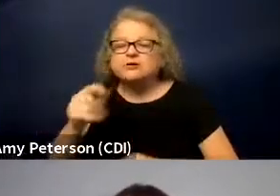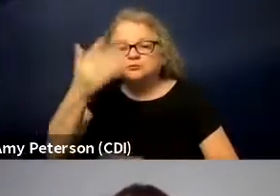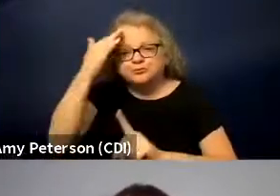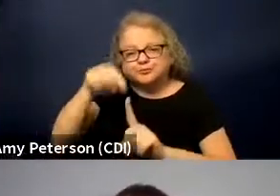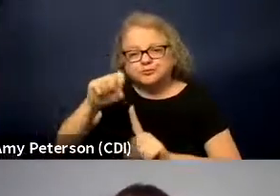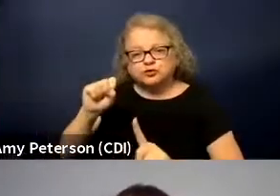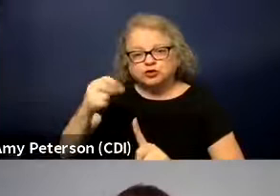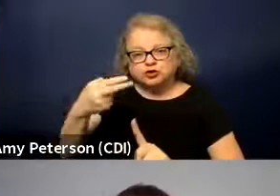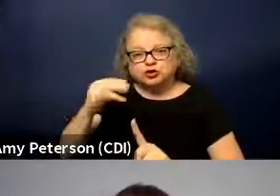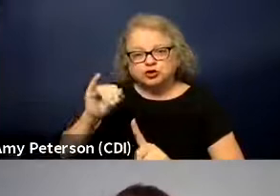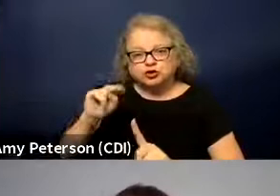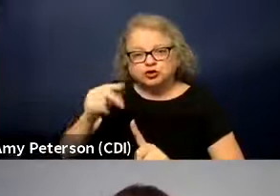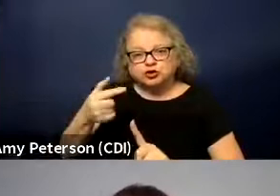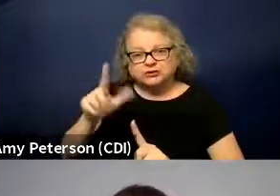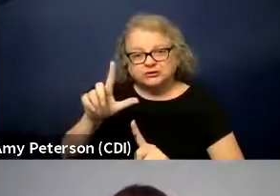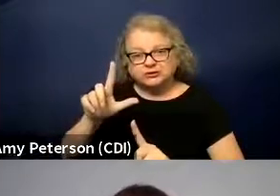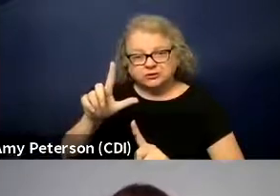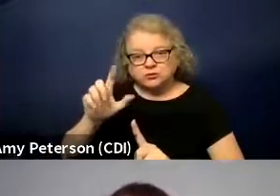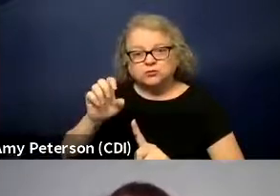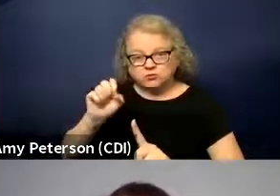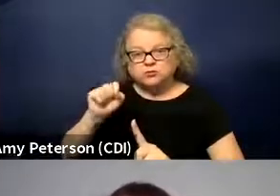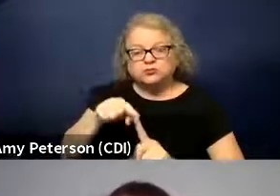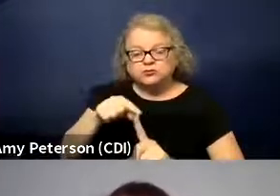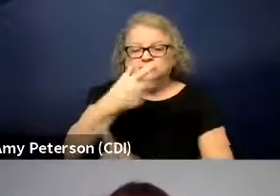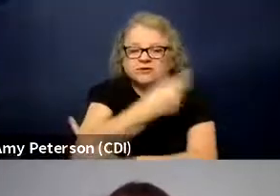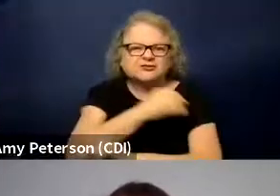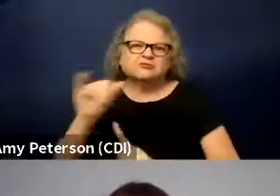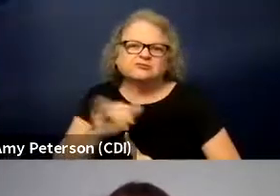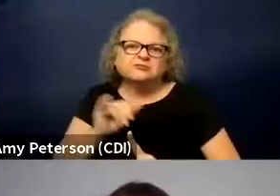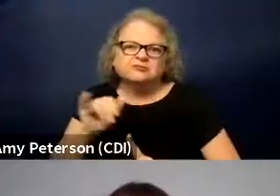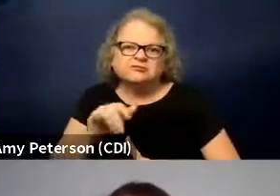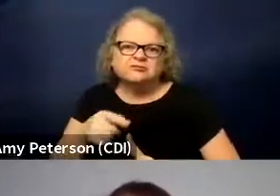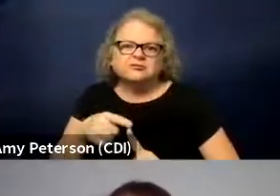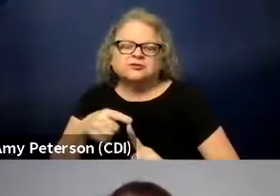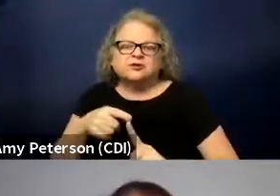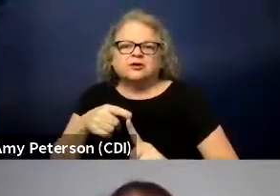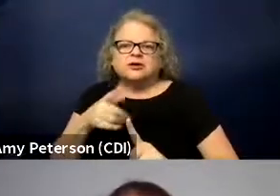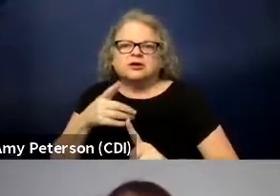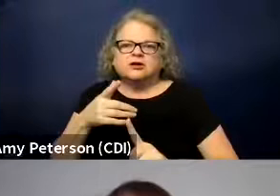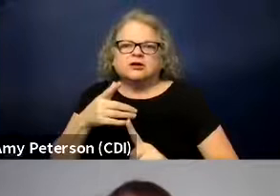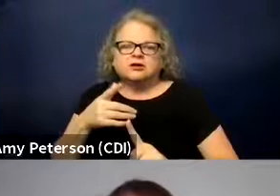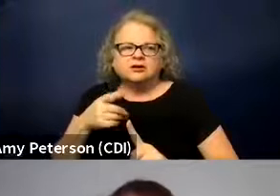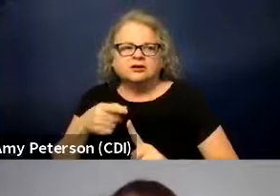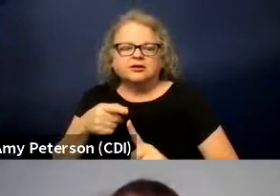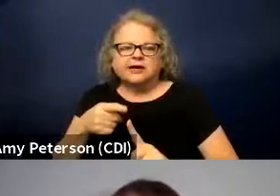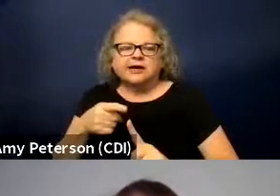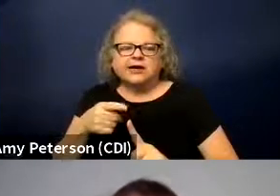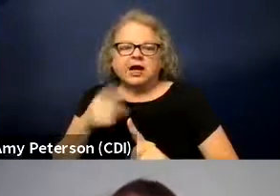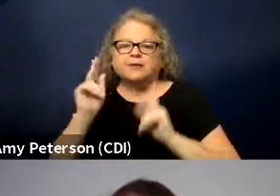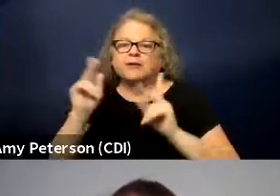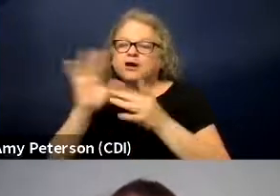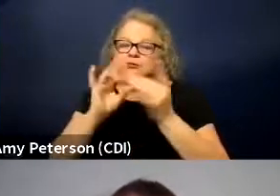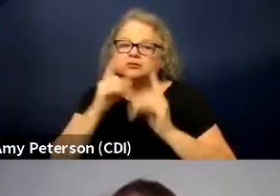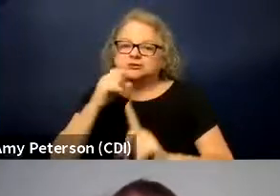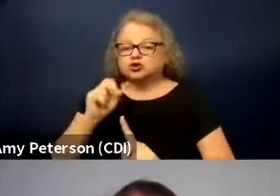worse than the side effects most people feel with the COVID-19 vaccine. But why do you feel symptoms at